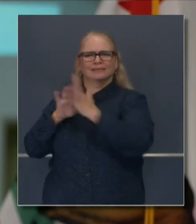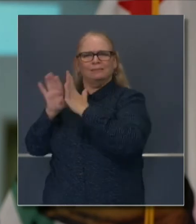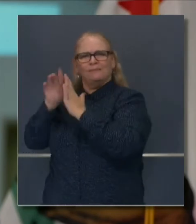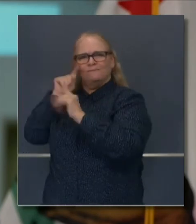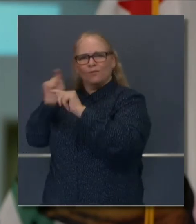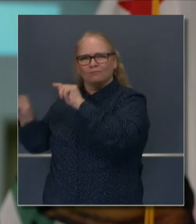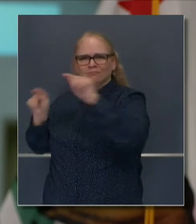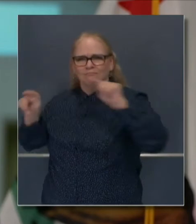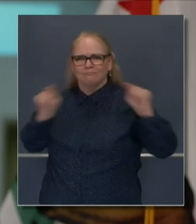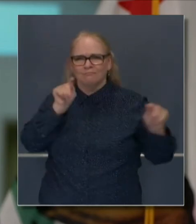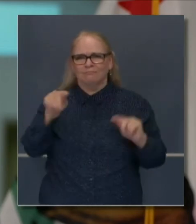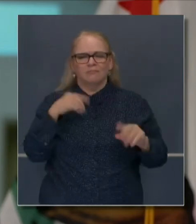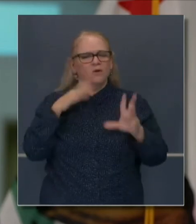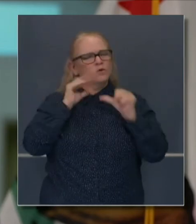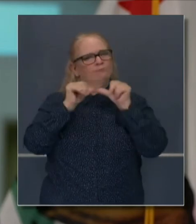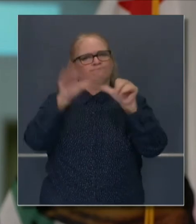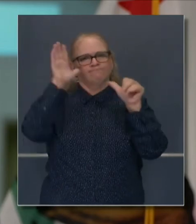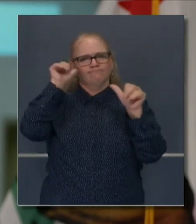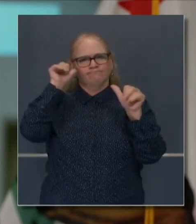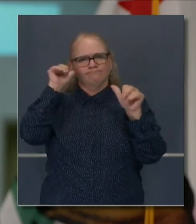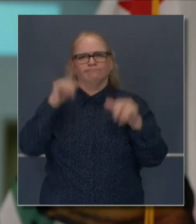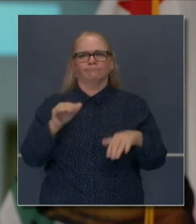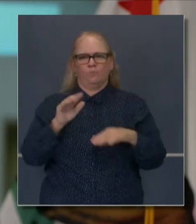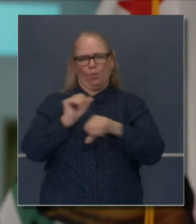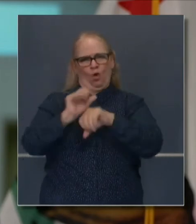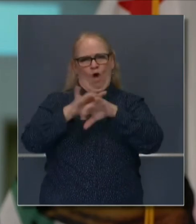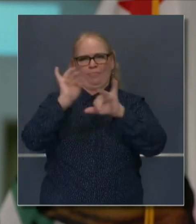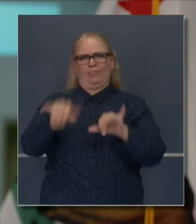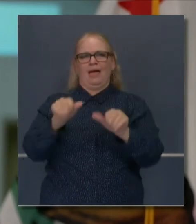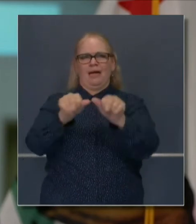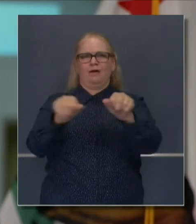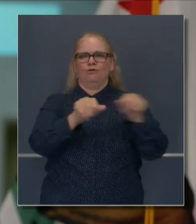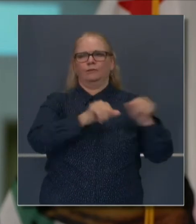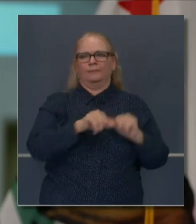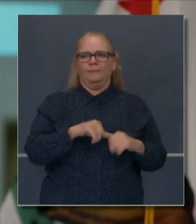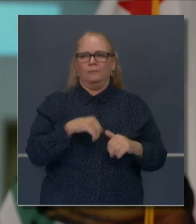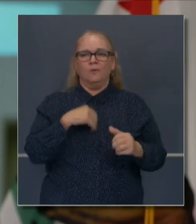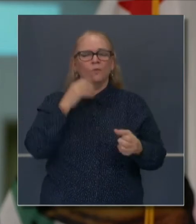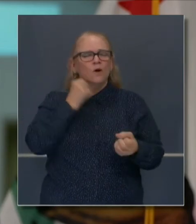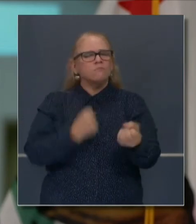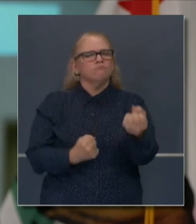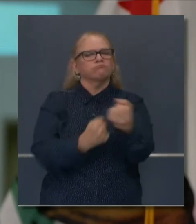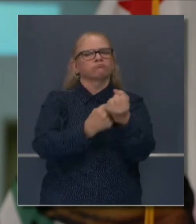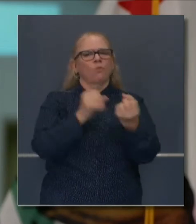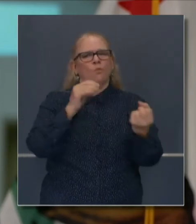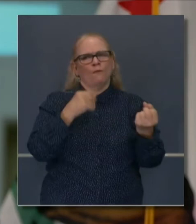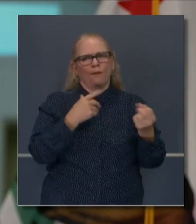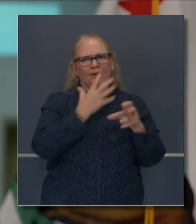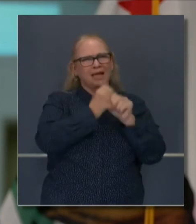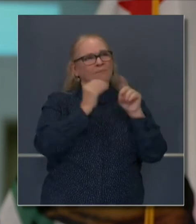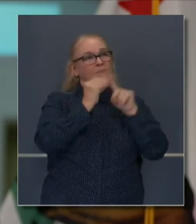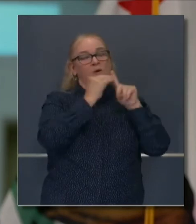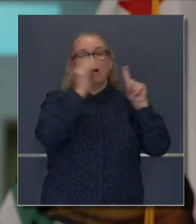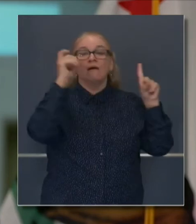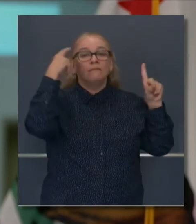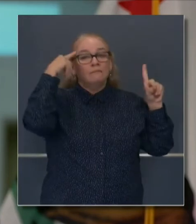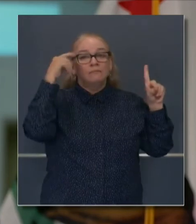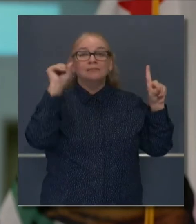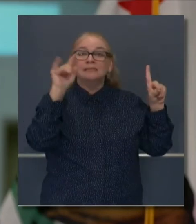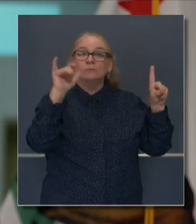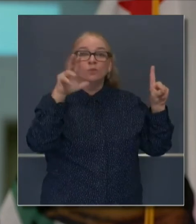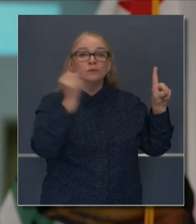that, and we'll continue to reinforce the imperative of getting more federal supports,